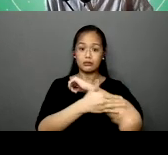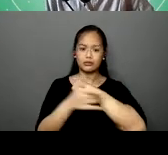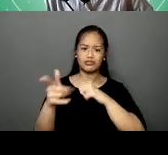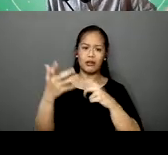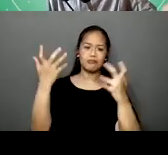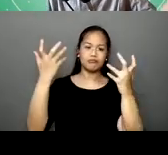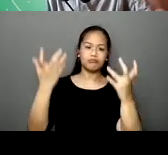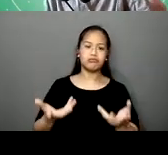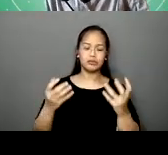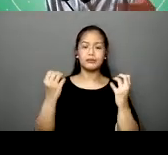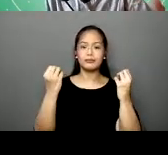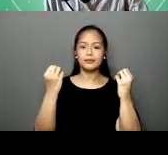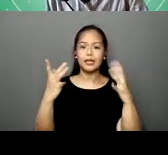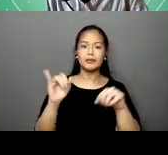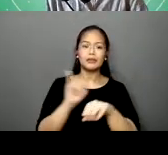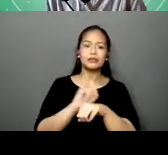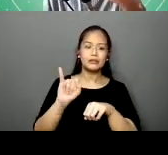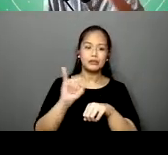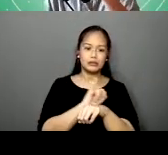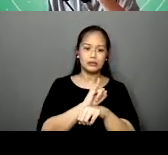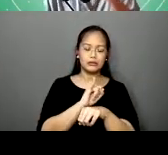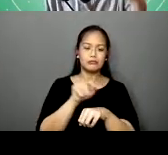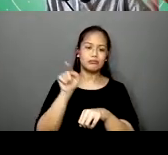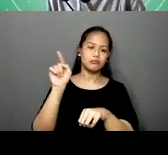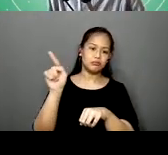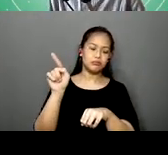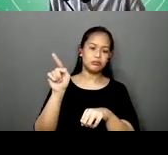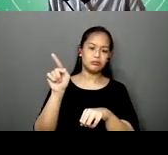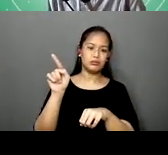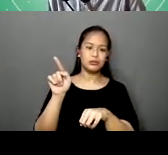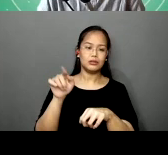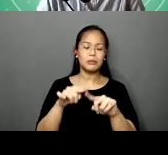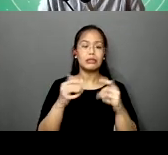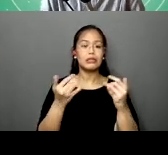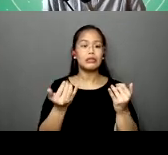industries. So our labor is usually more expensive. And frequently, many